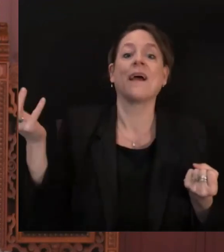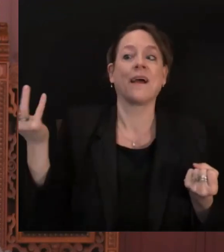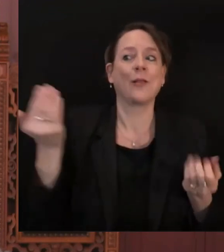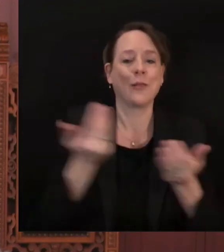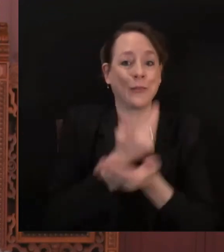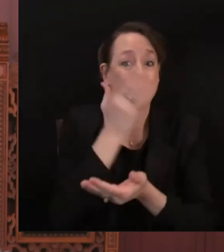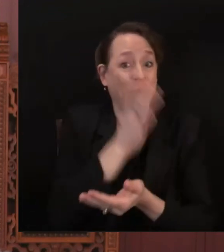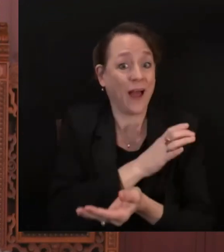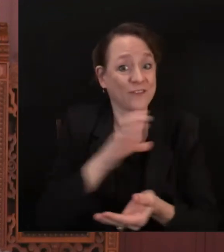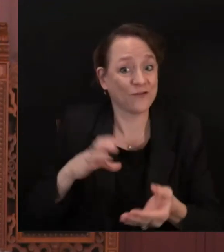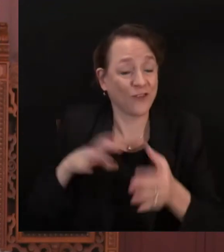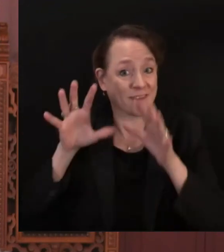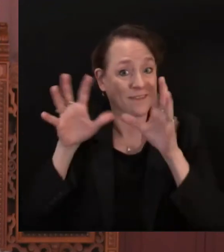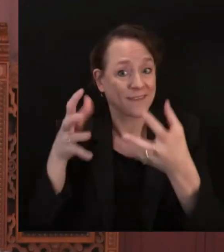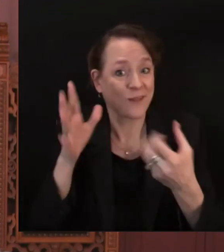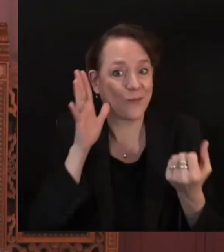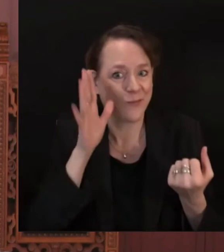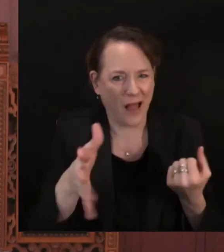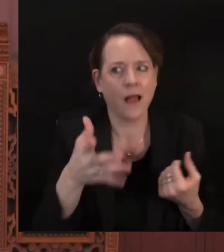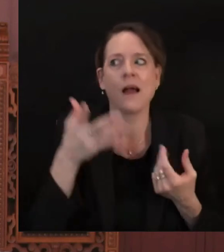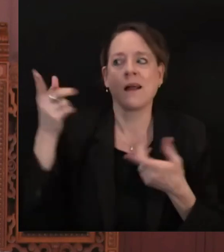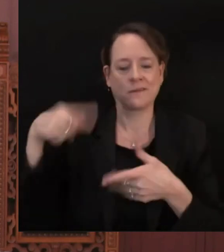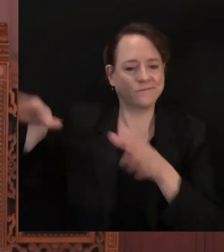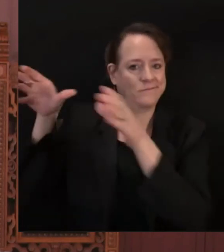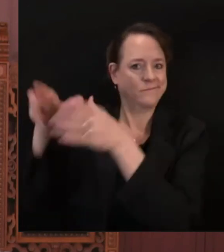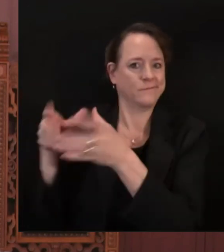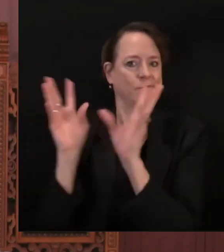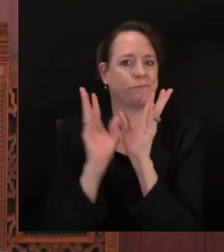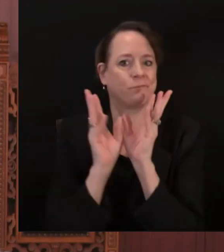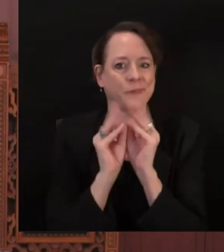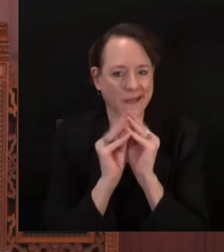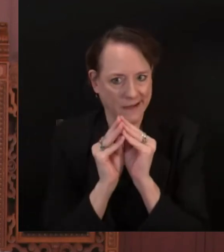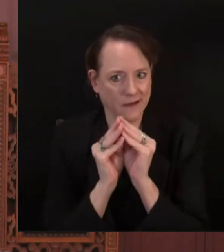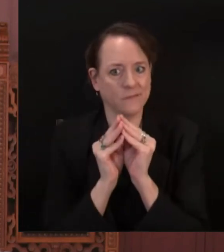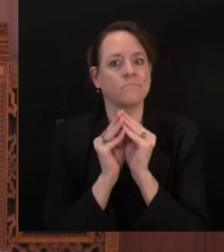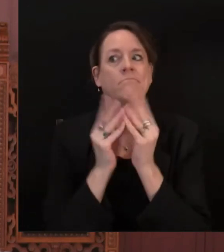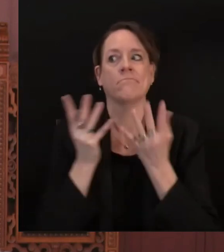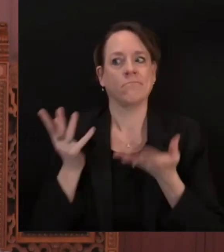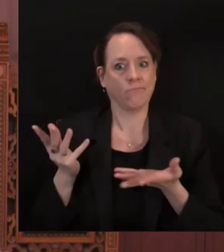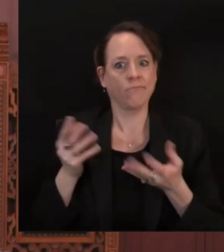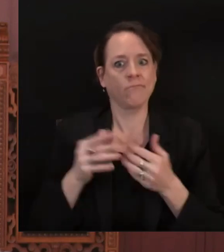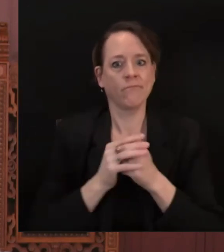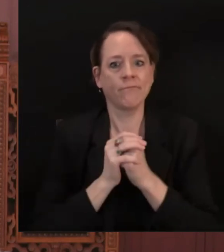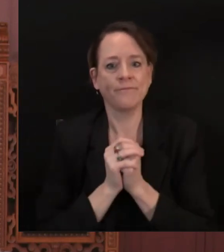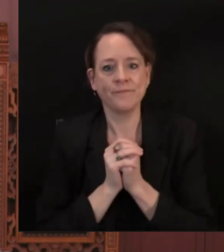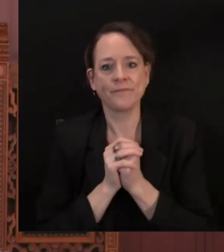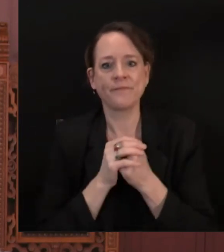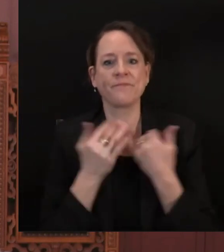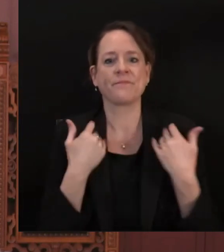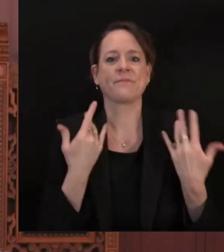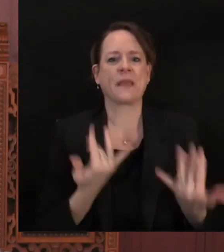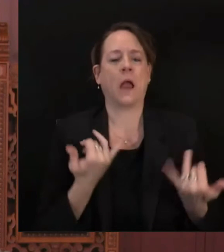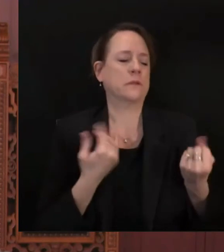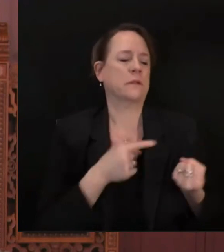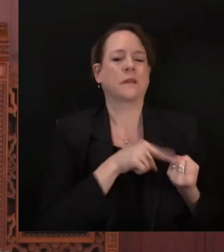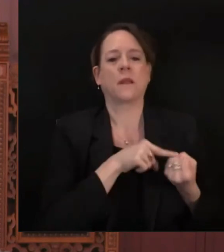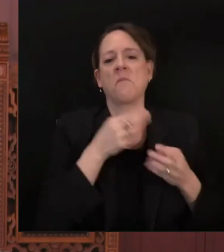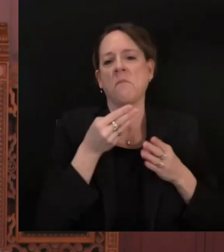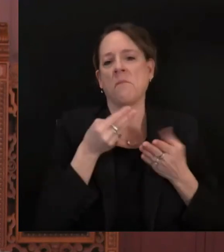So of course there will be lots of angst and gnashing of teeth in Washington, D.C., but I believe that the federal government